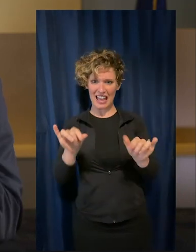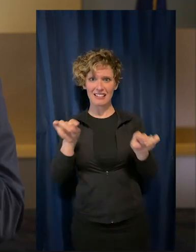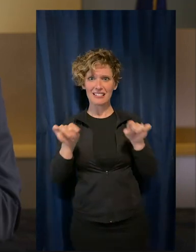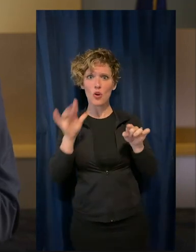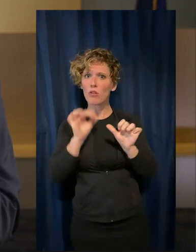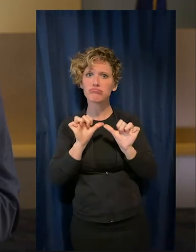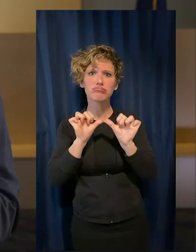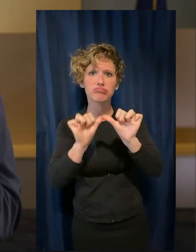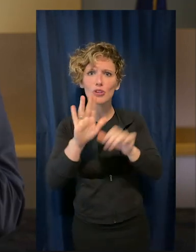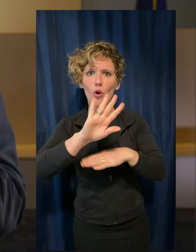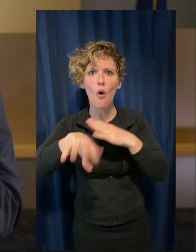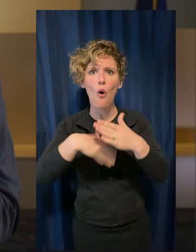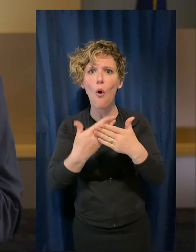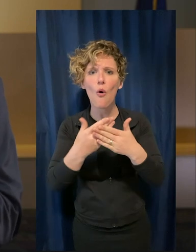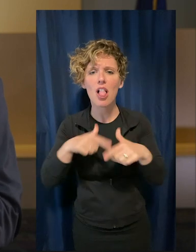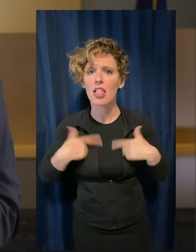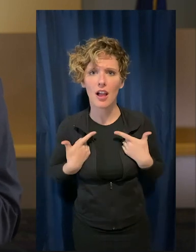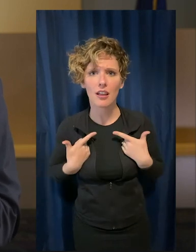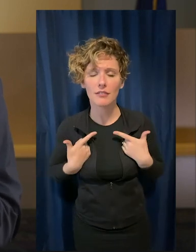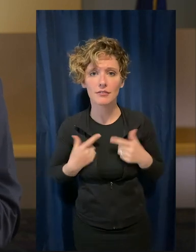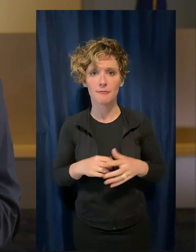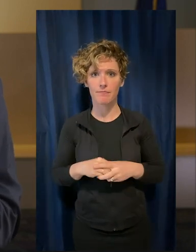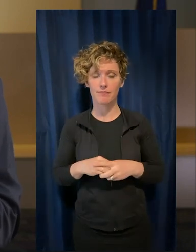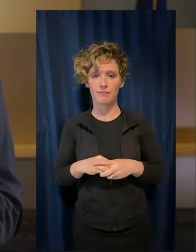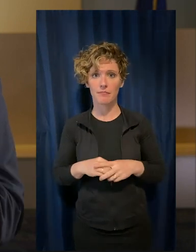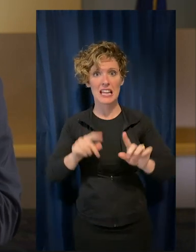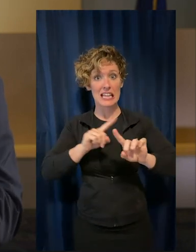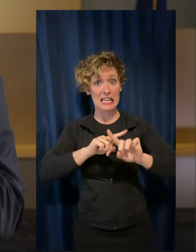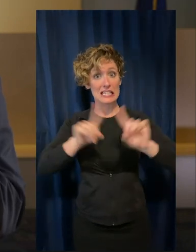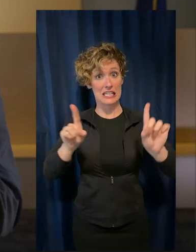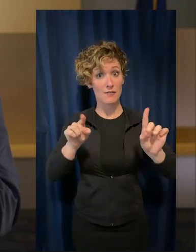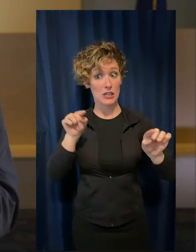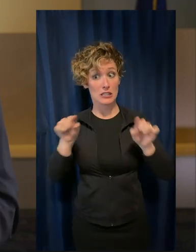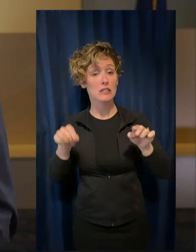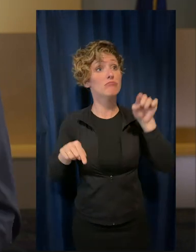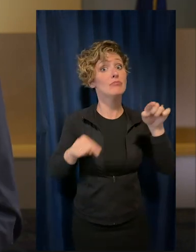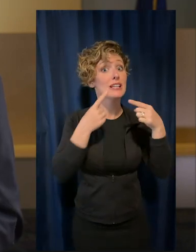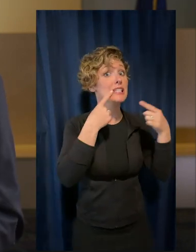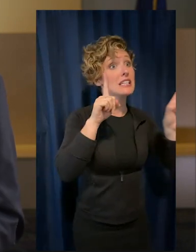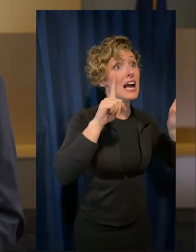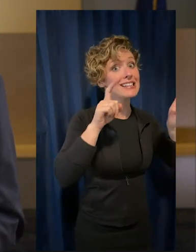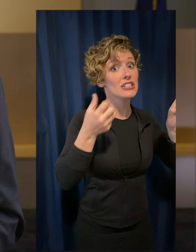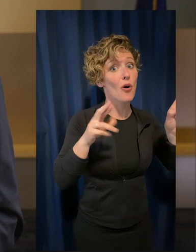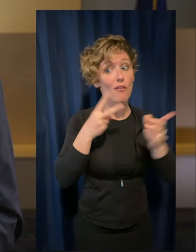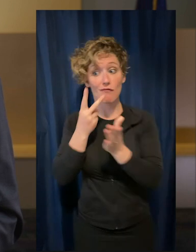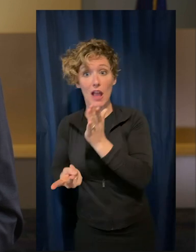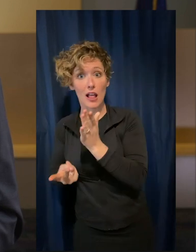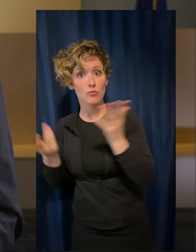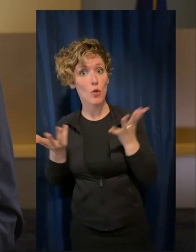What makes the difference in how we overcome and persevere, even succeed, is our